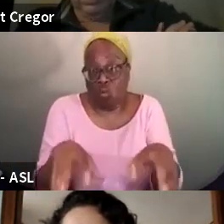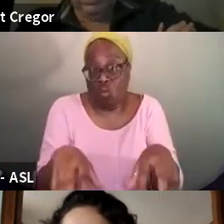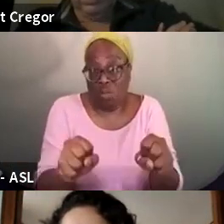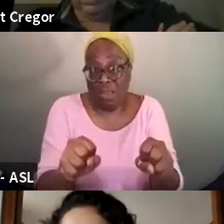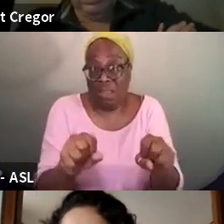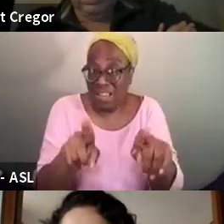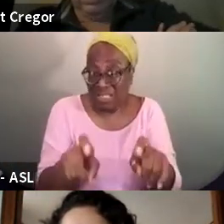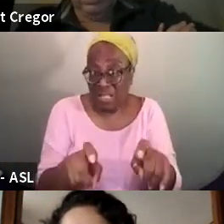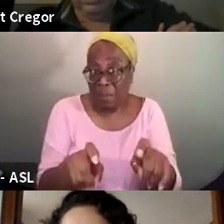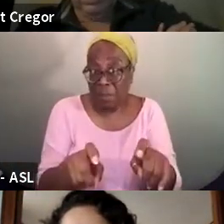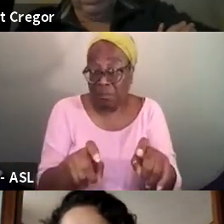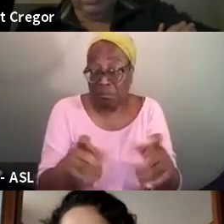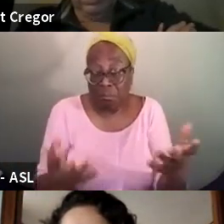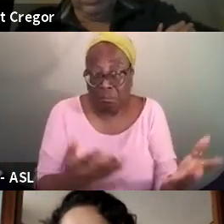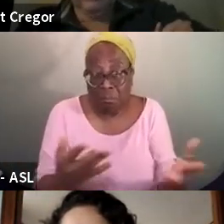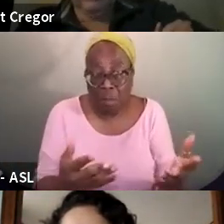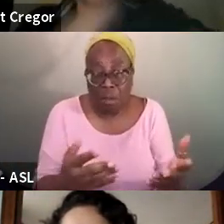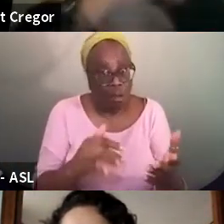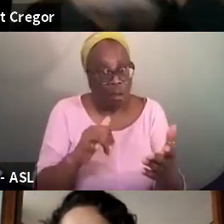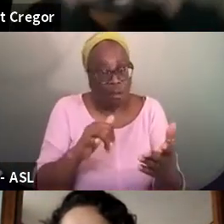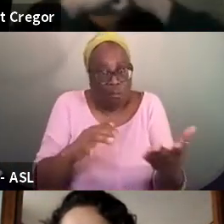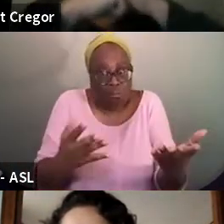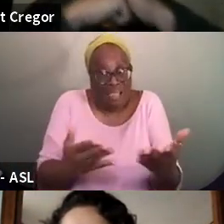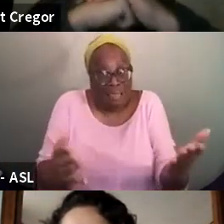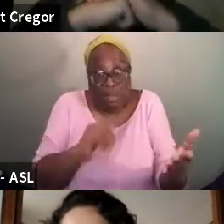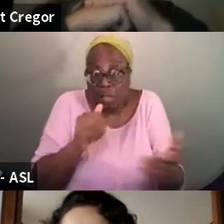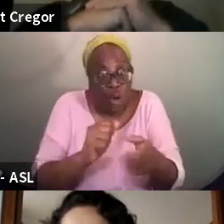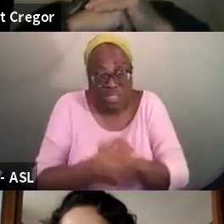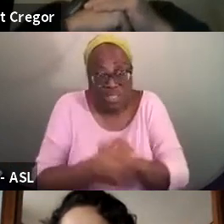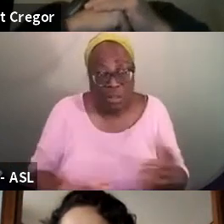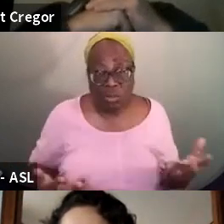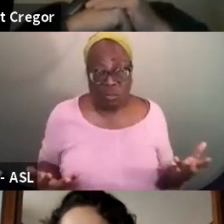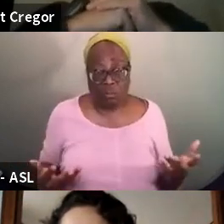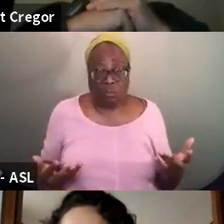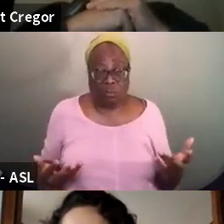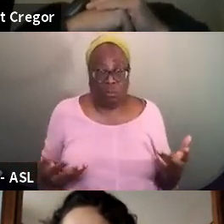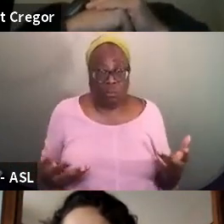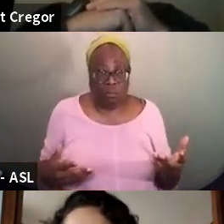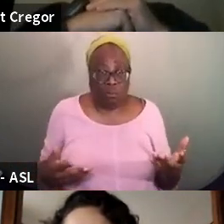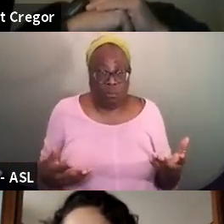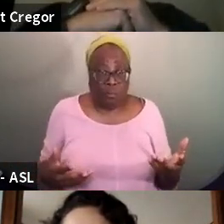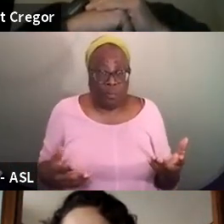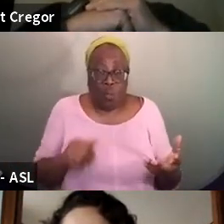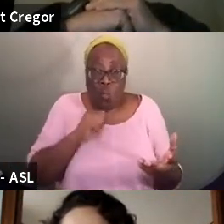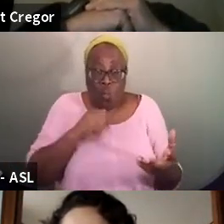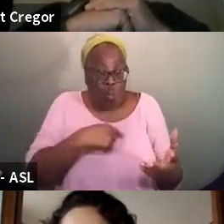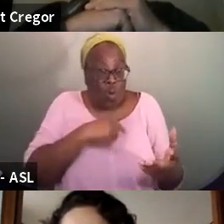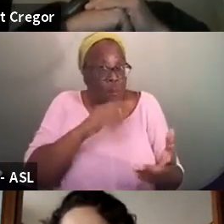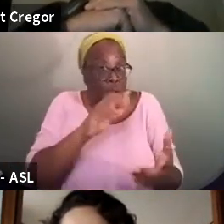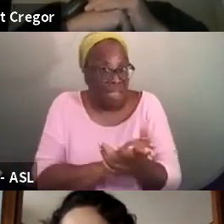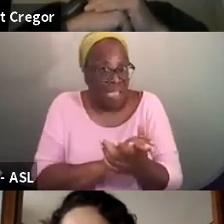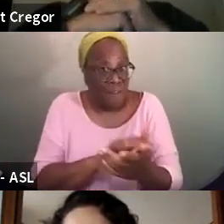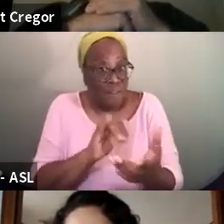assessment. That condition that condition isn't on the table. We don't believe that